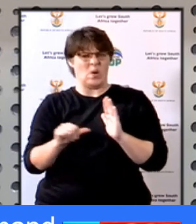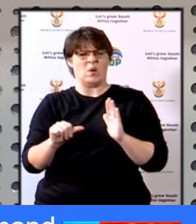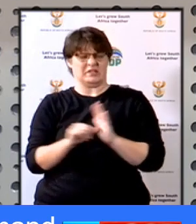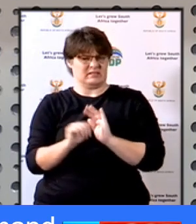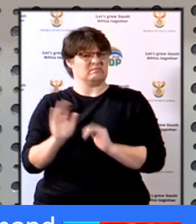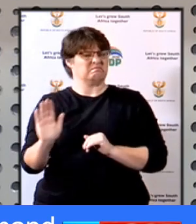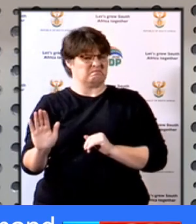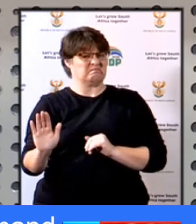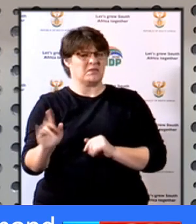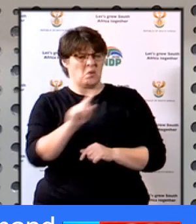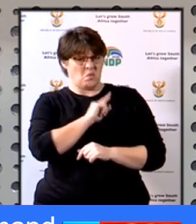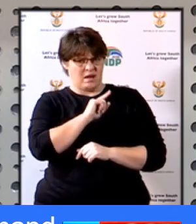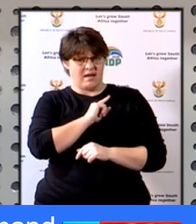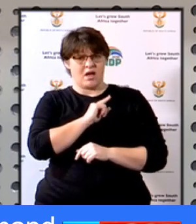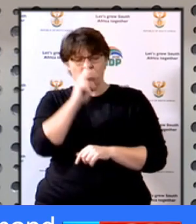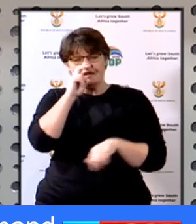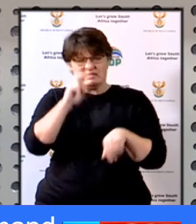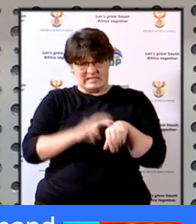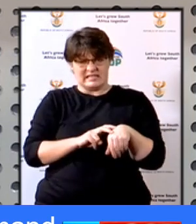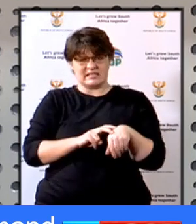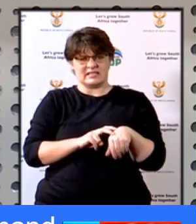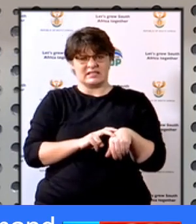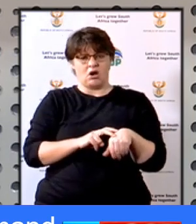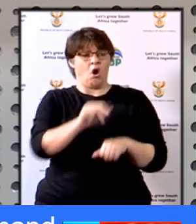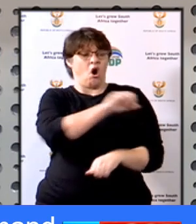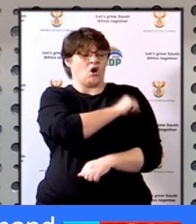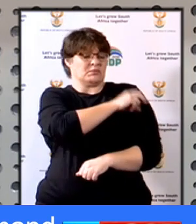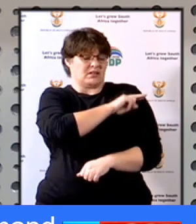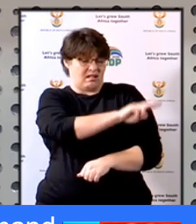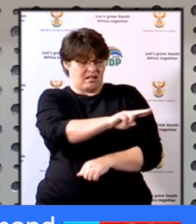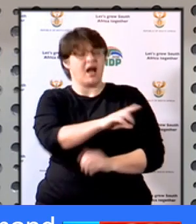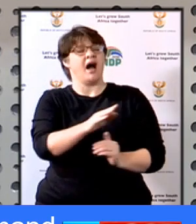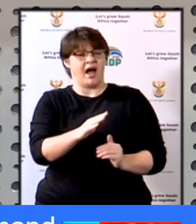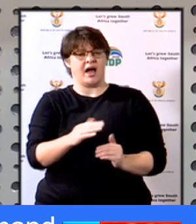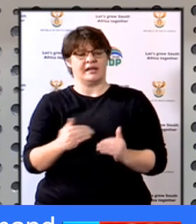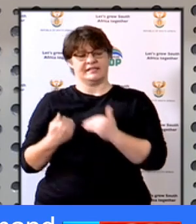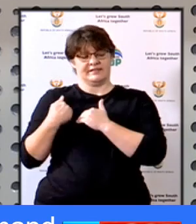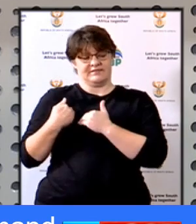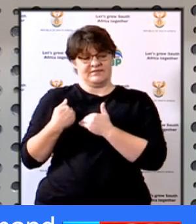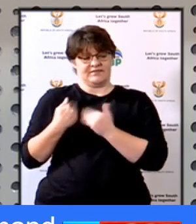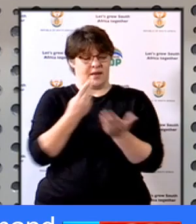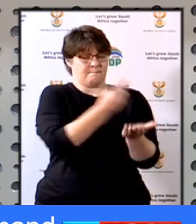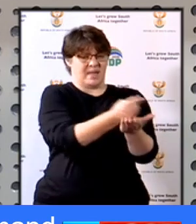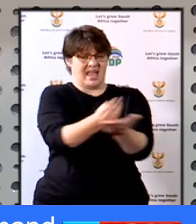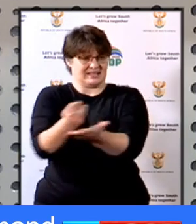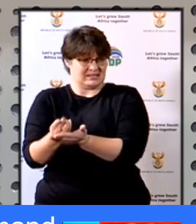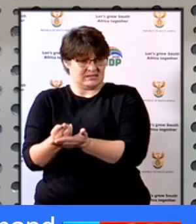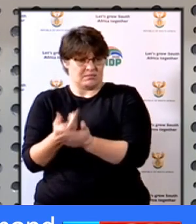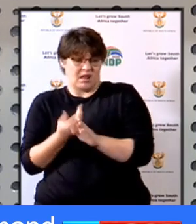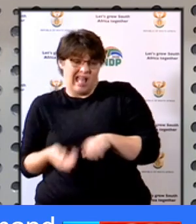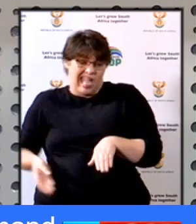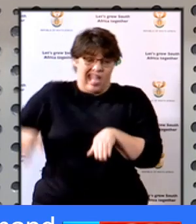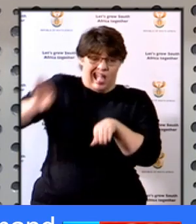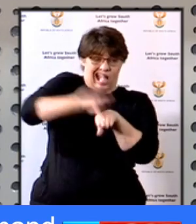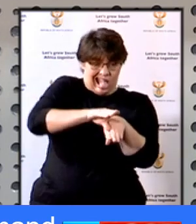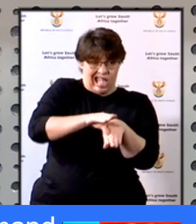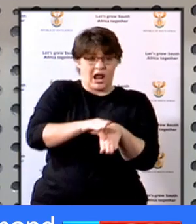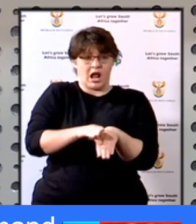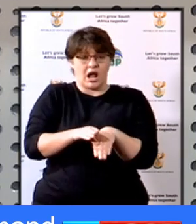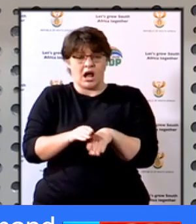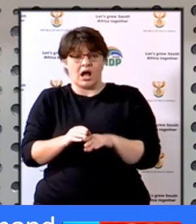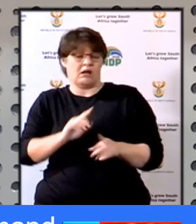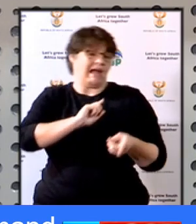we tried to buy space for the healthcare system, to ensure that we don't have the additional burden of